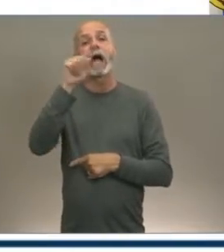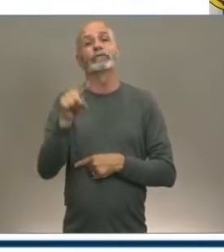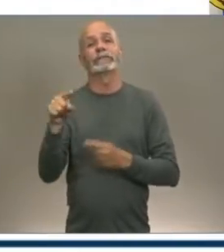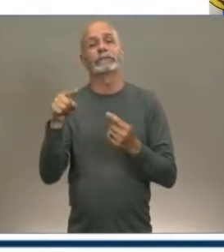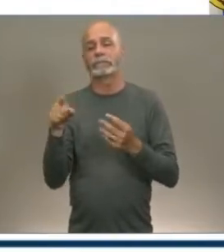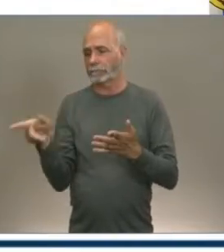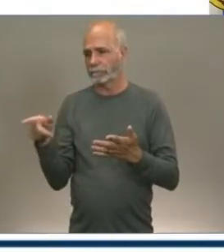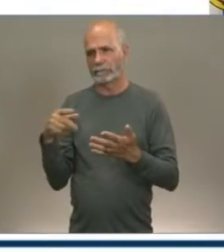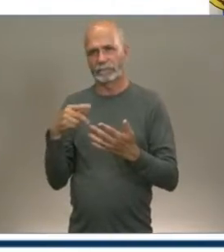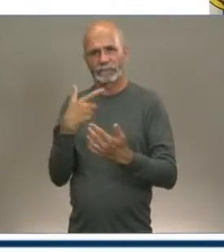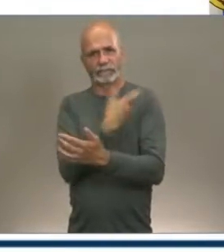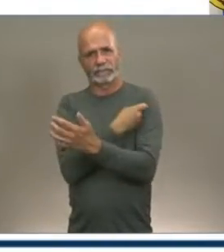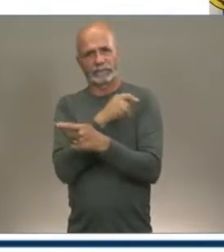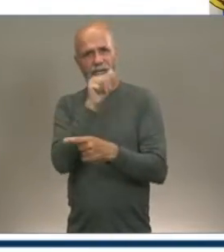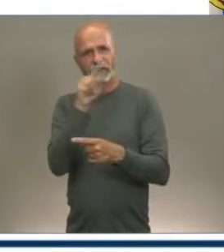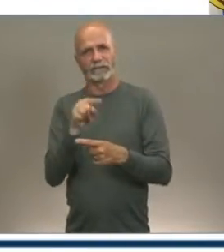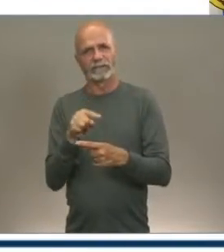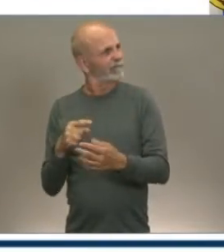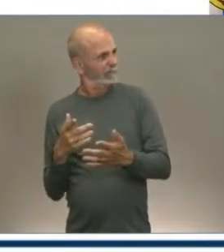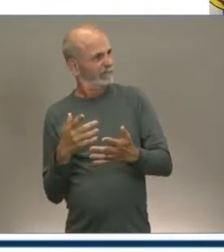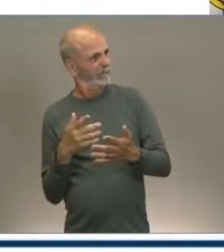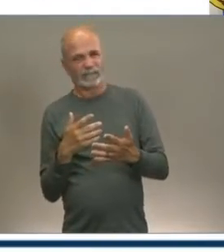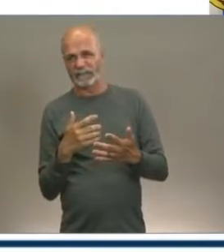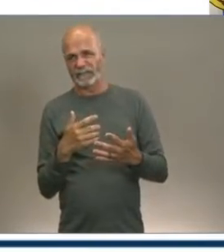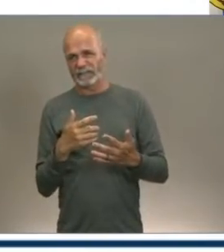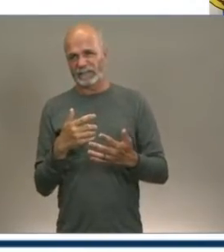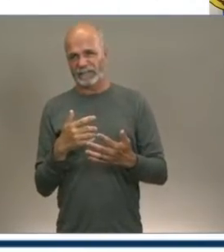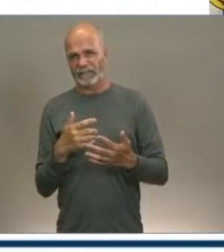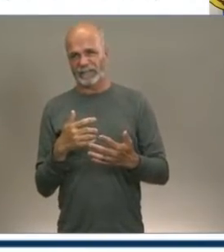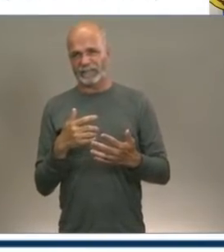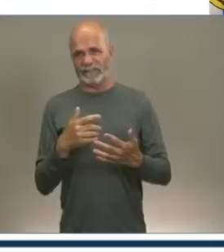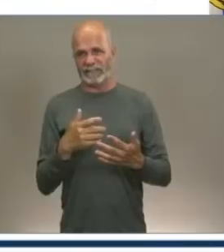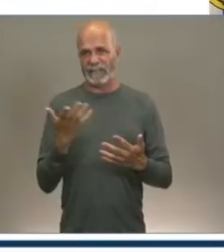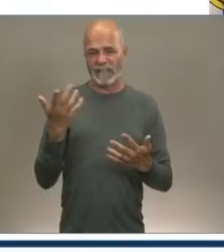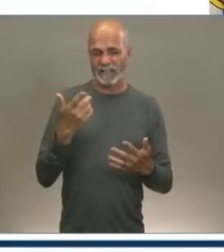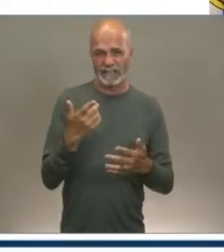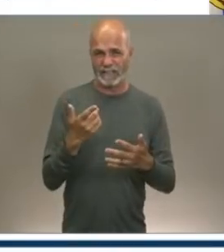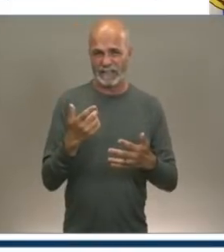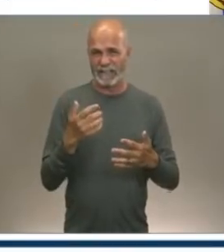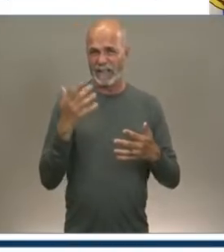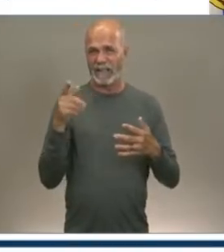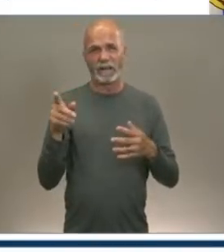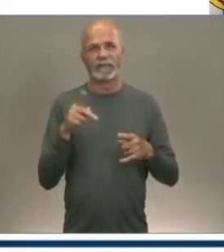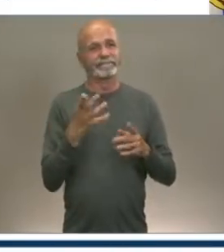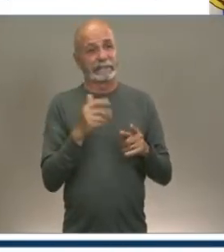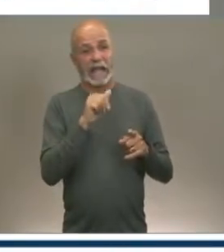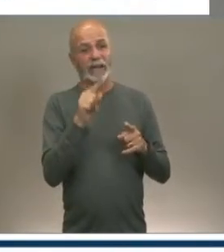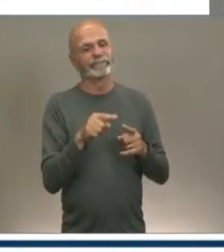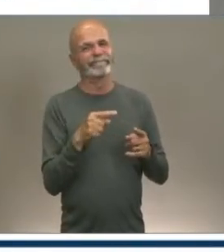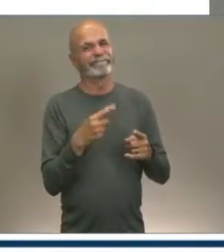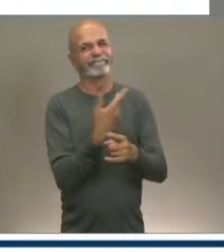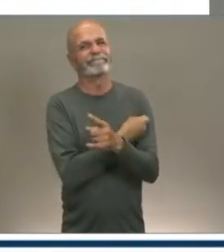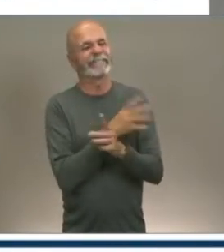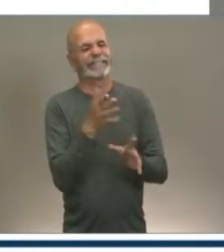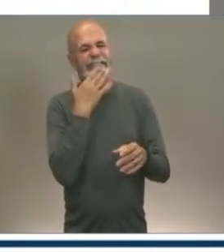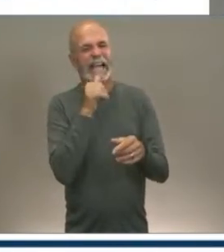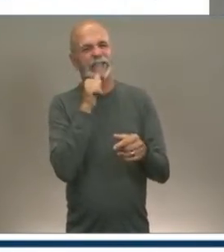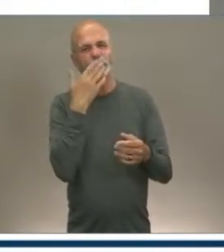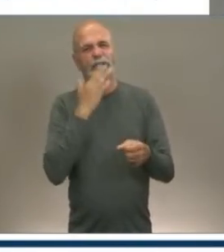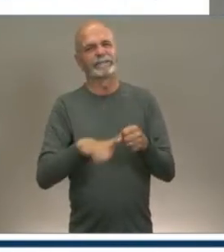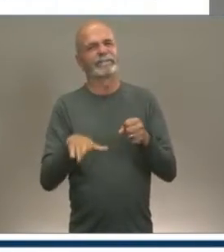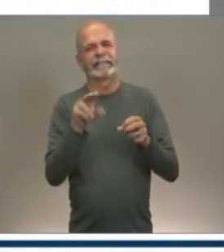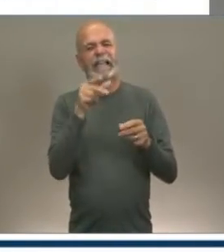what we can do going into other places that do not currently recognize AstraZeneca? So I'm surprised to hear that AstraZeneca has